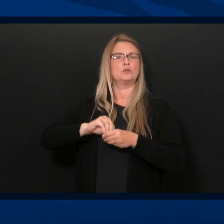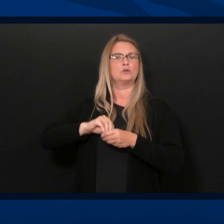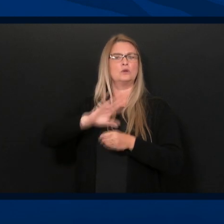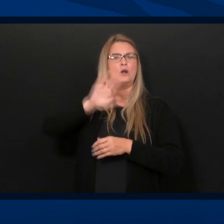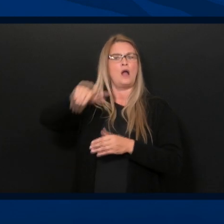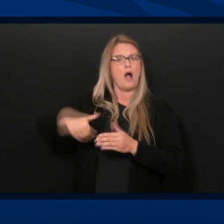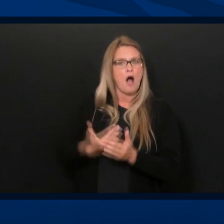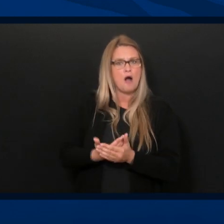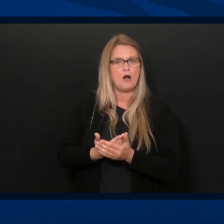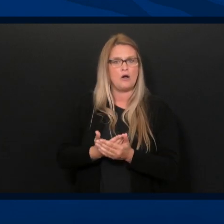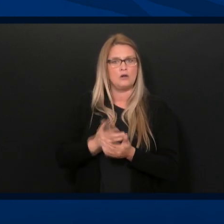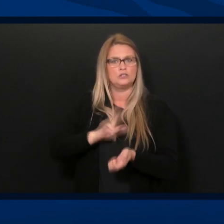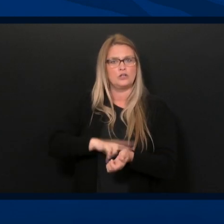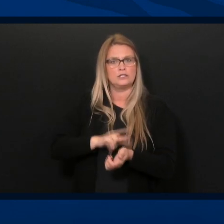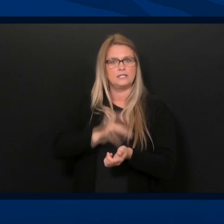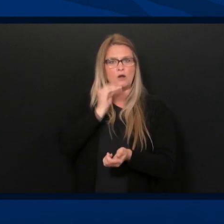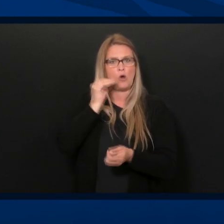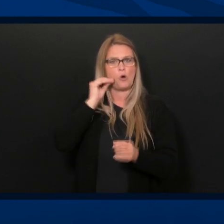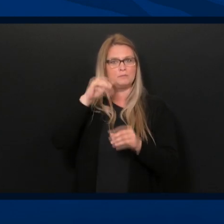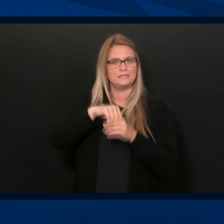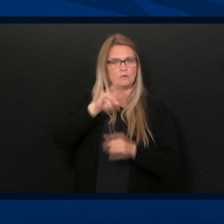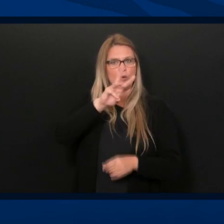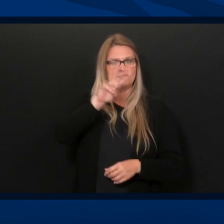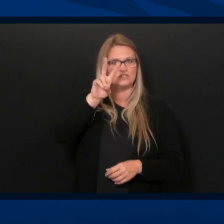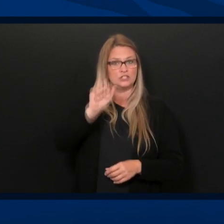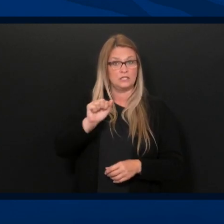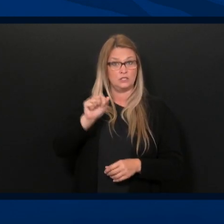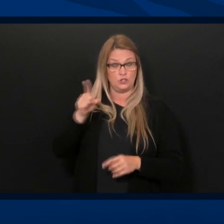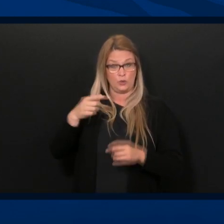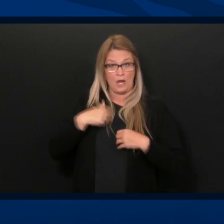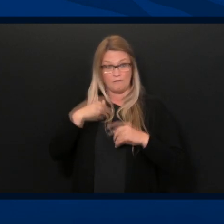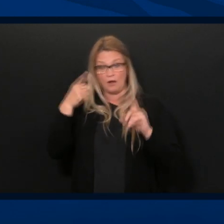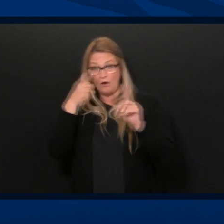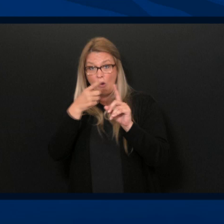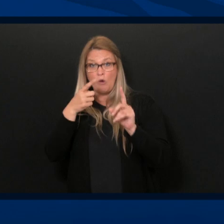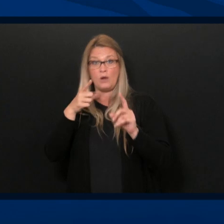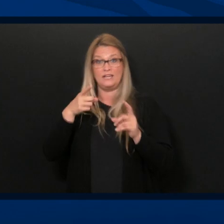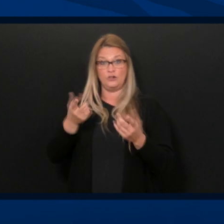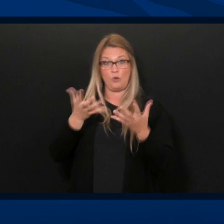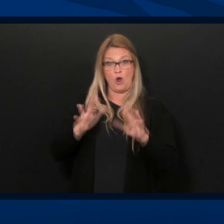West Virginia? Is there a goal, and have you gotten all the testing back yet?